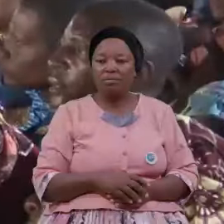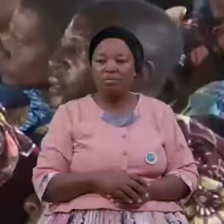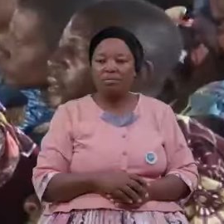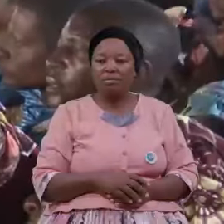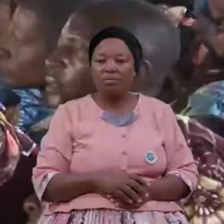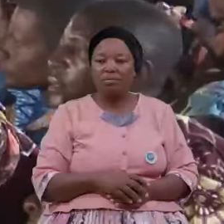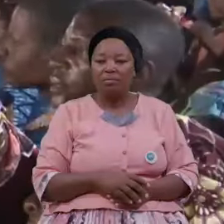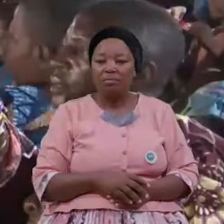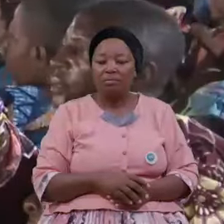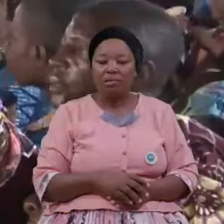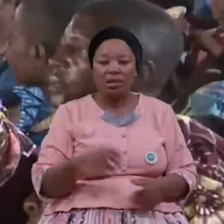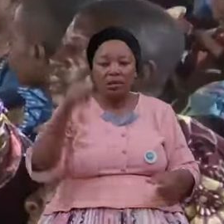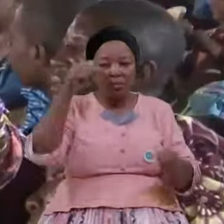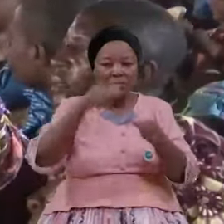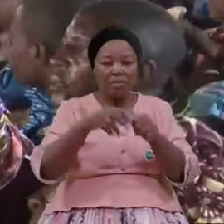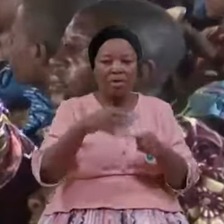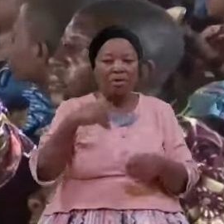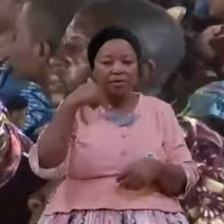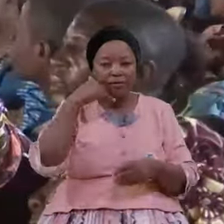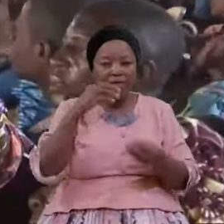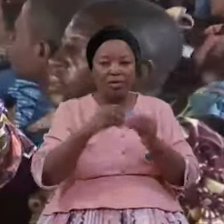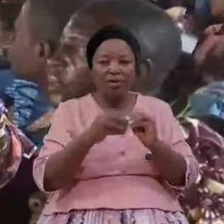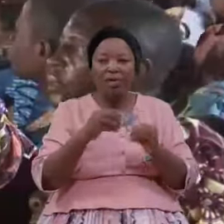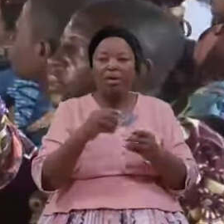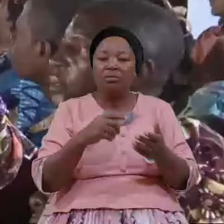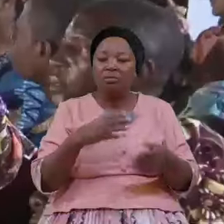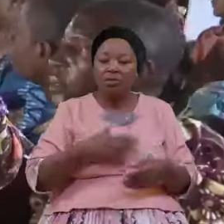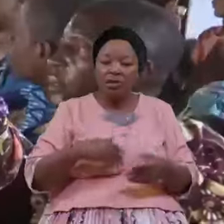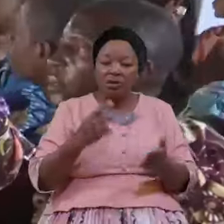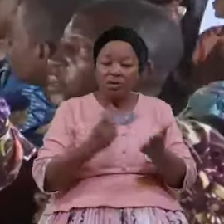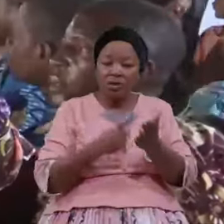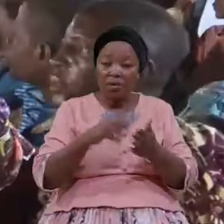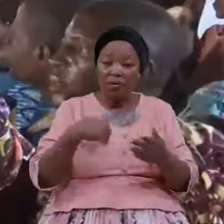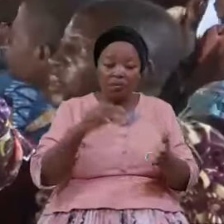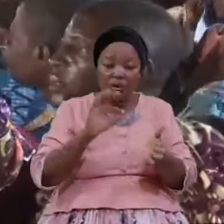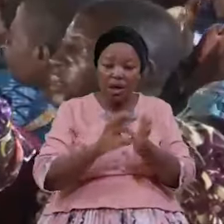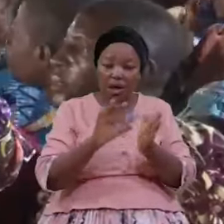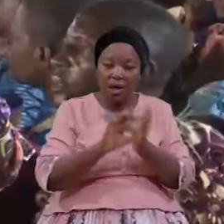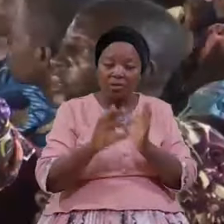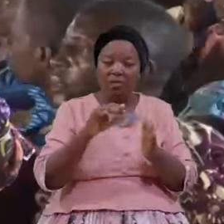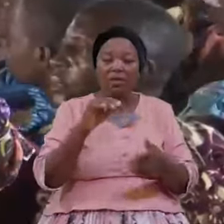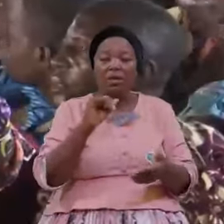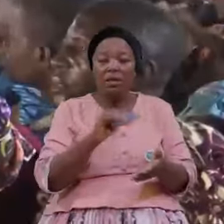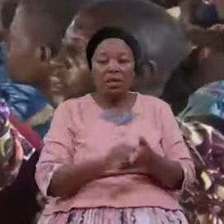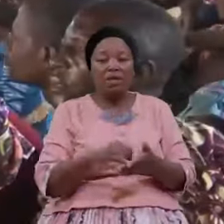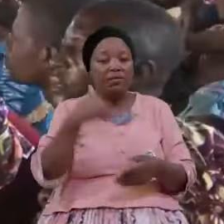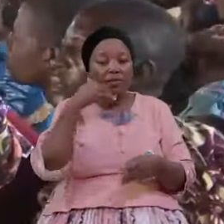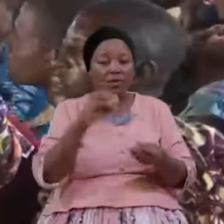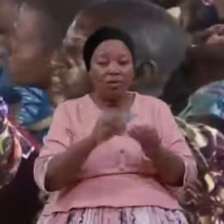Remember, sometimes we need to count the phone numbers to ensure that the number of digits, to ensure they are